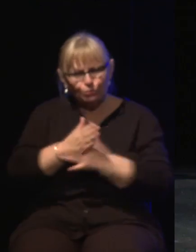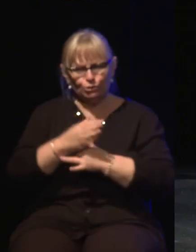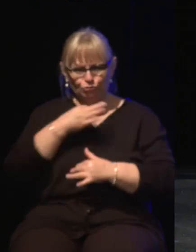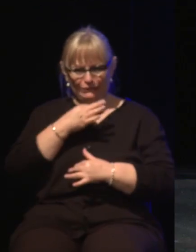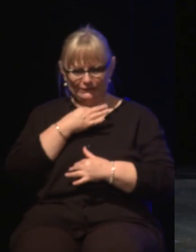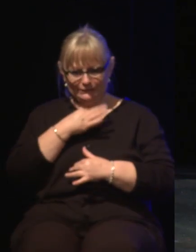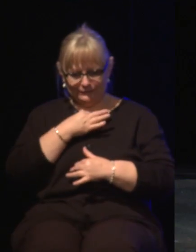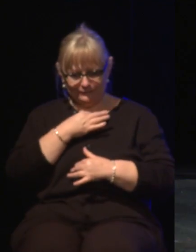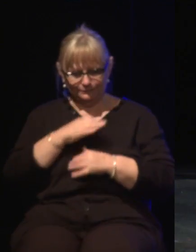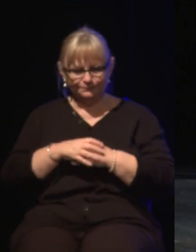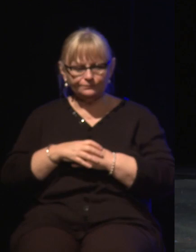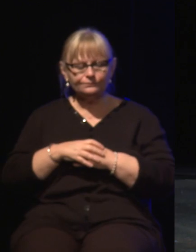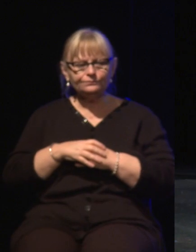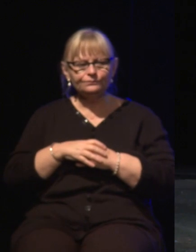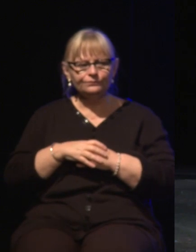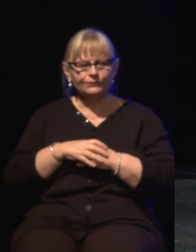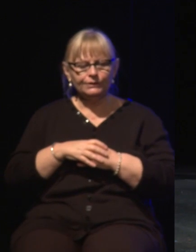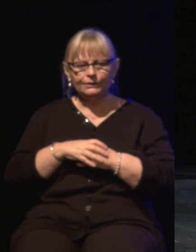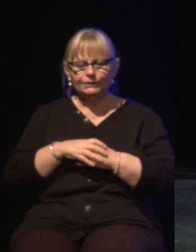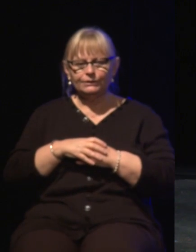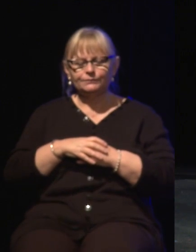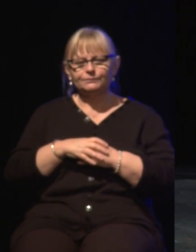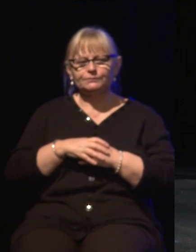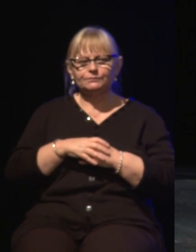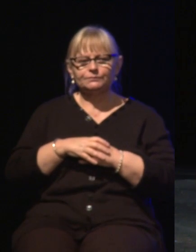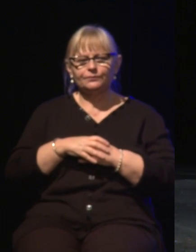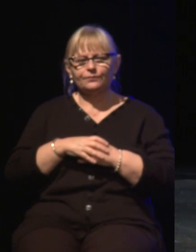risks. Now, what